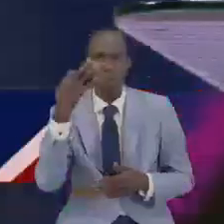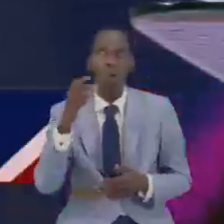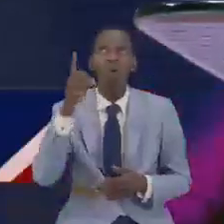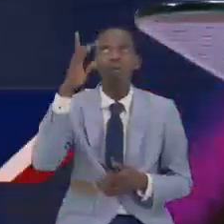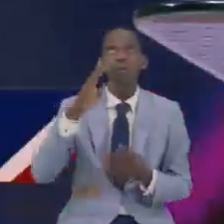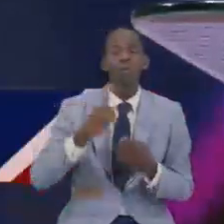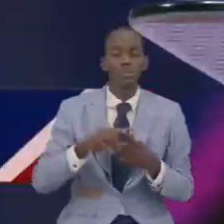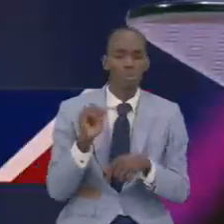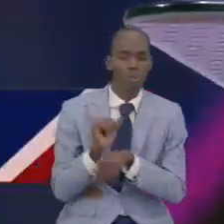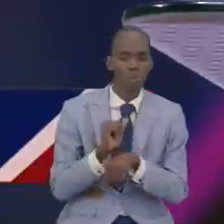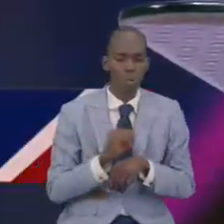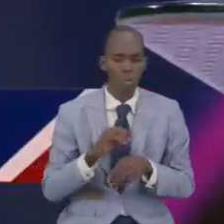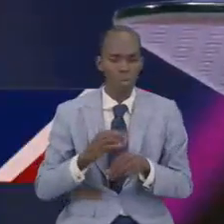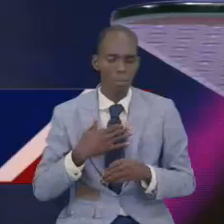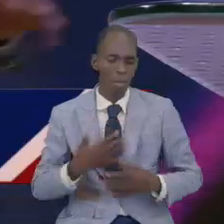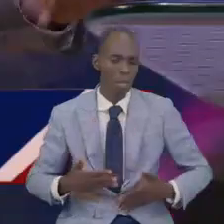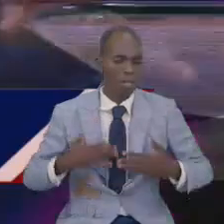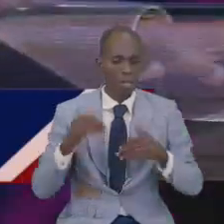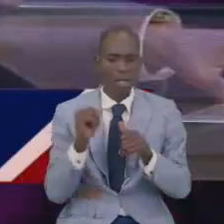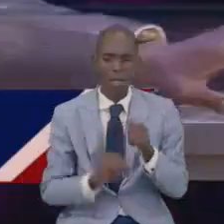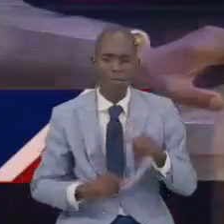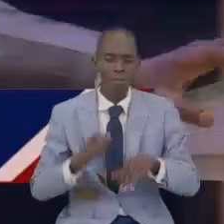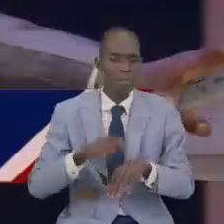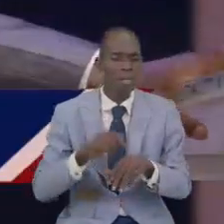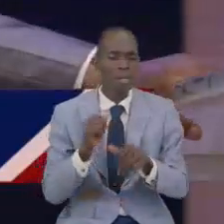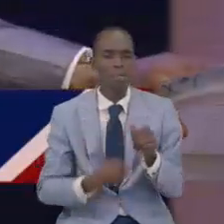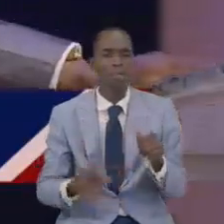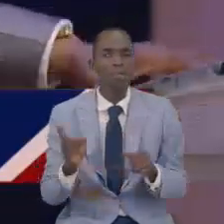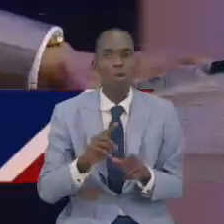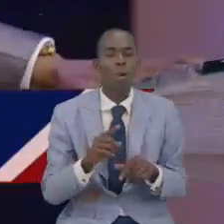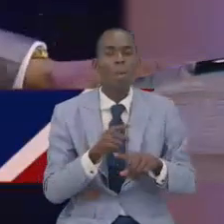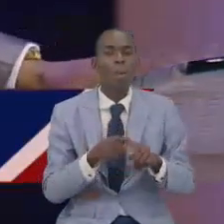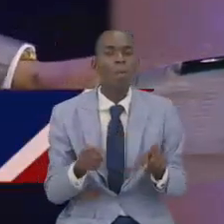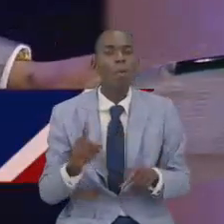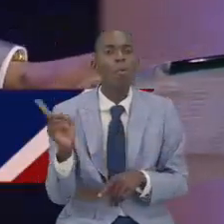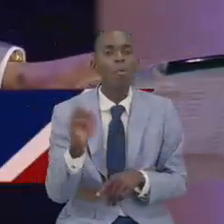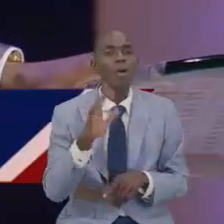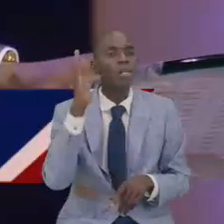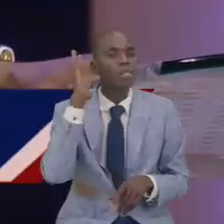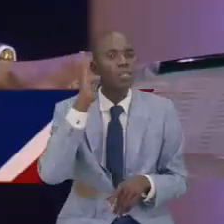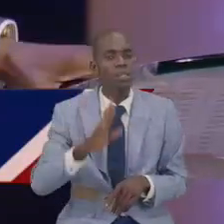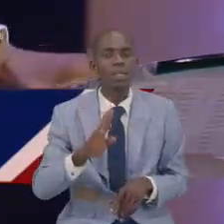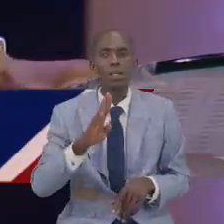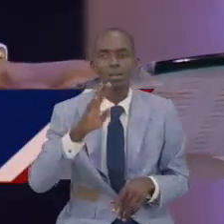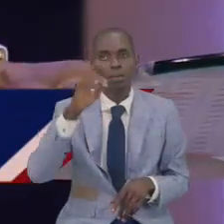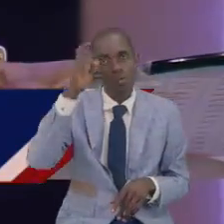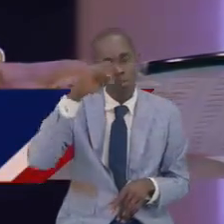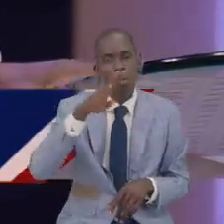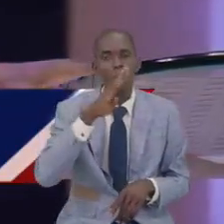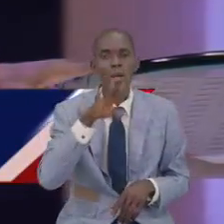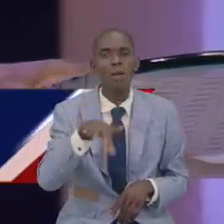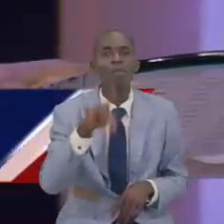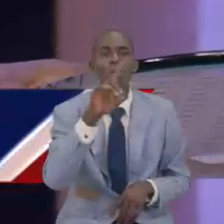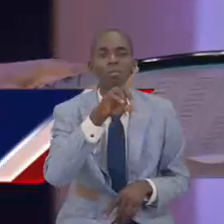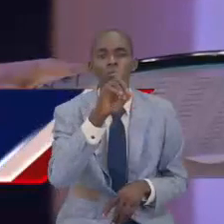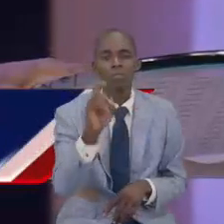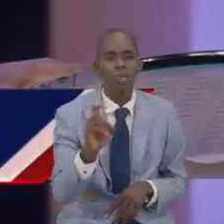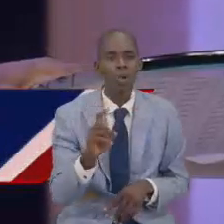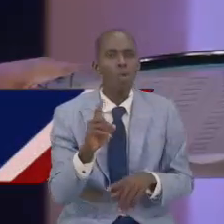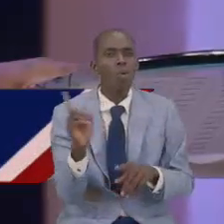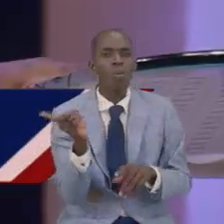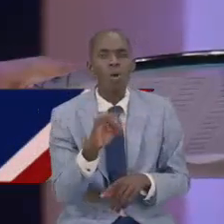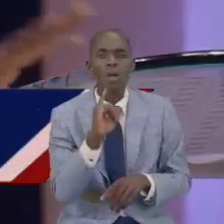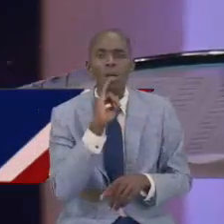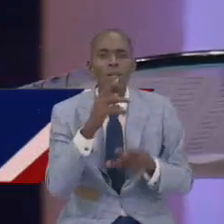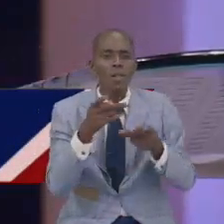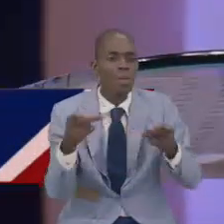in my life every moment and every time. But where shall wisdom be found? And where is the